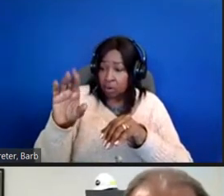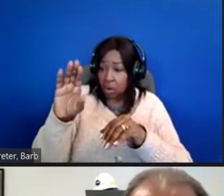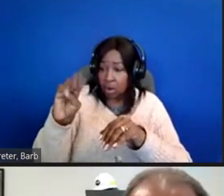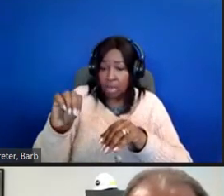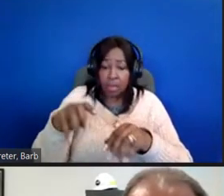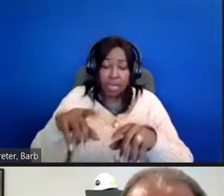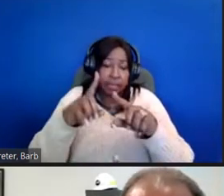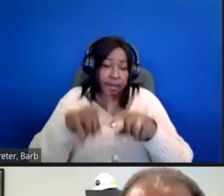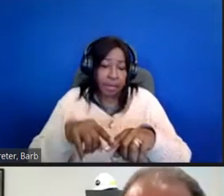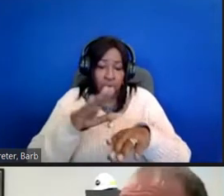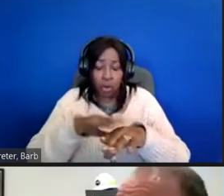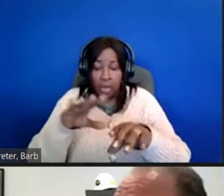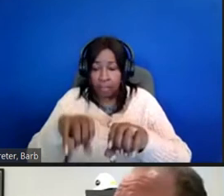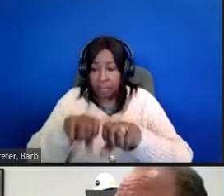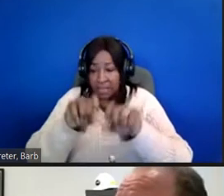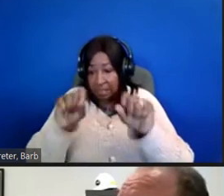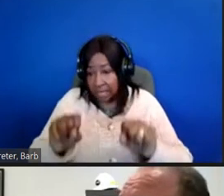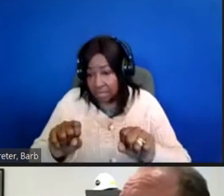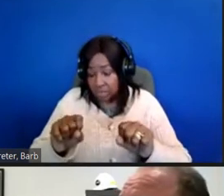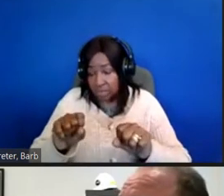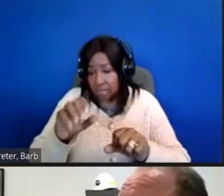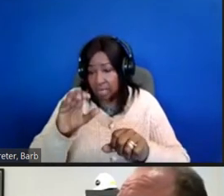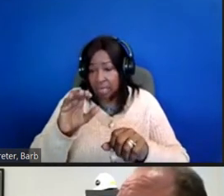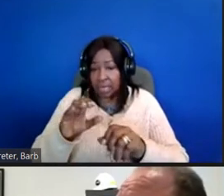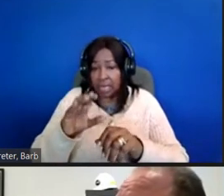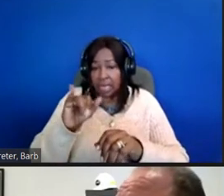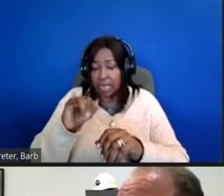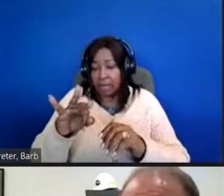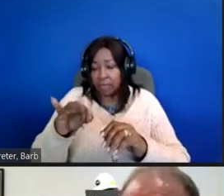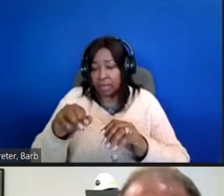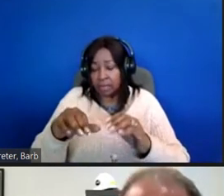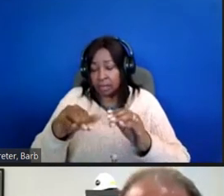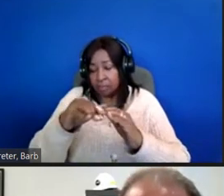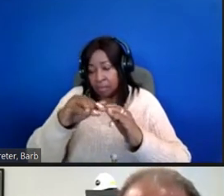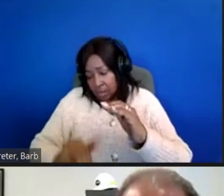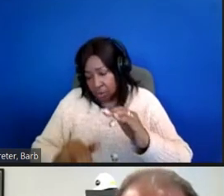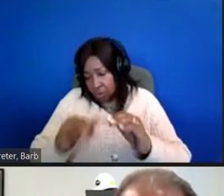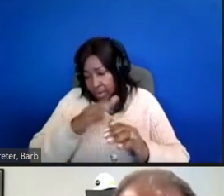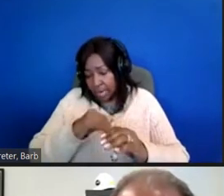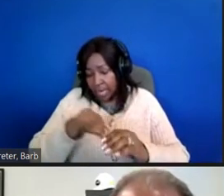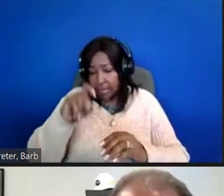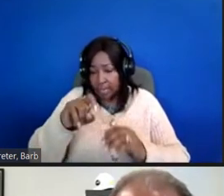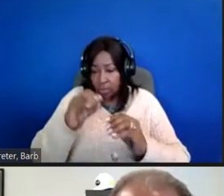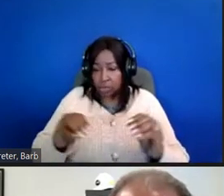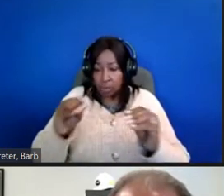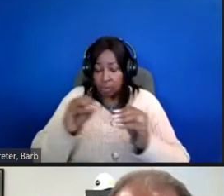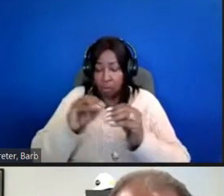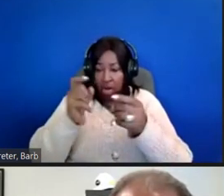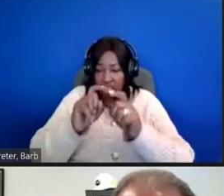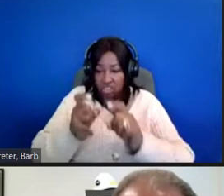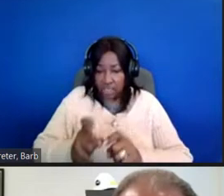the station, if it's far below and it needs further adjustments.